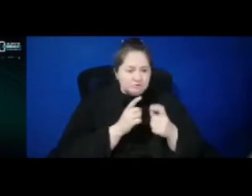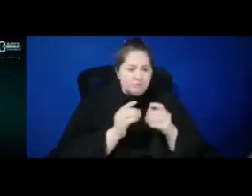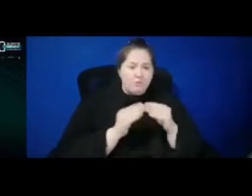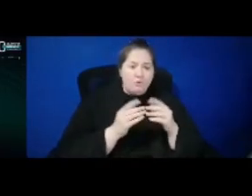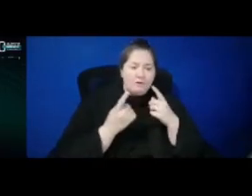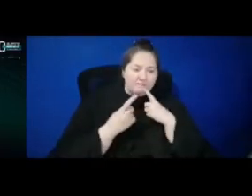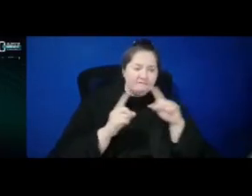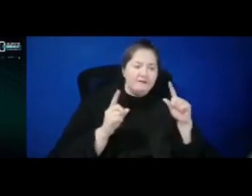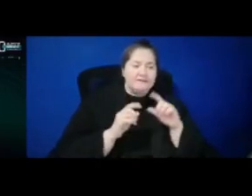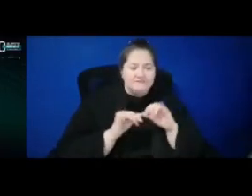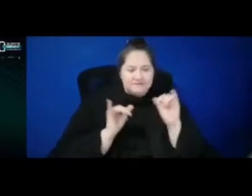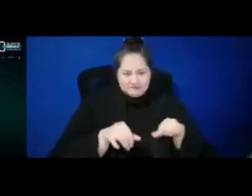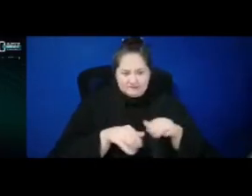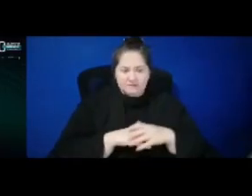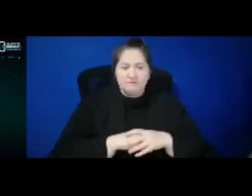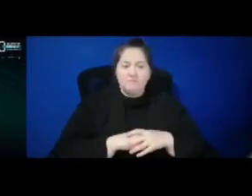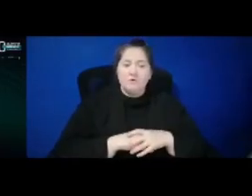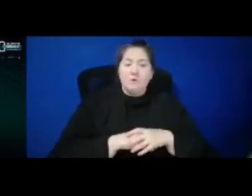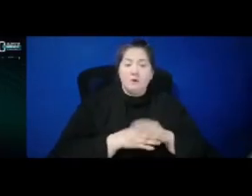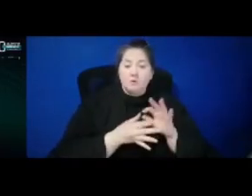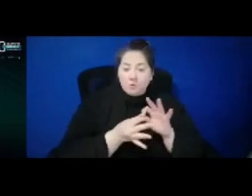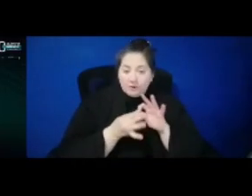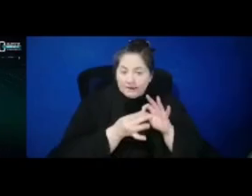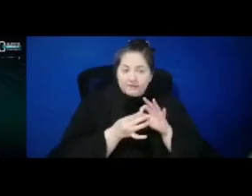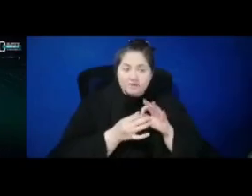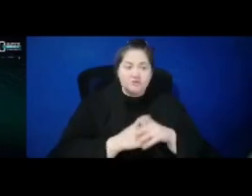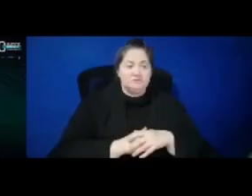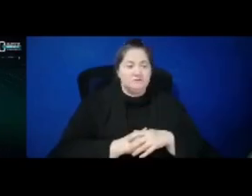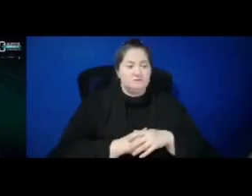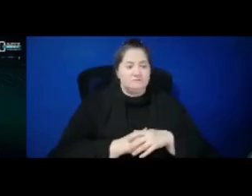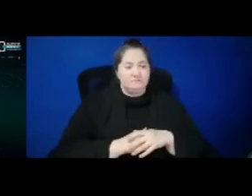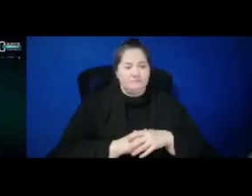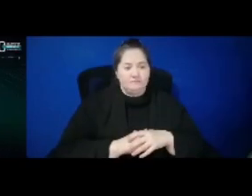effective system. And so with that said, if you go to the next slide,